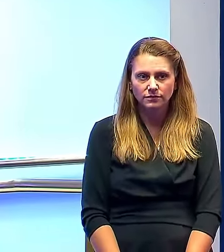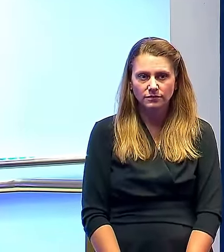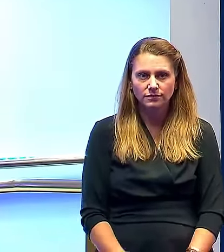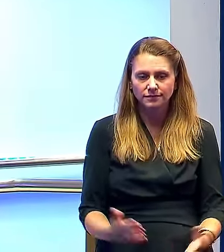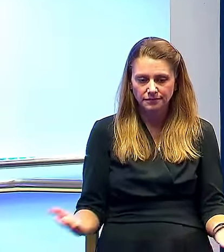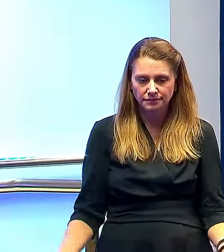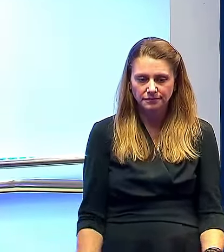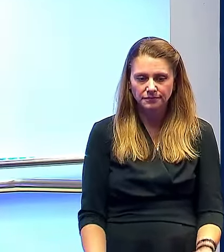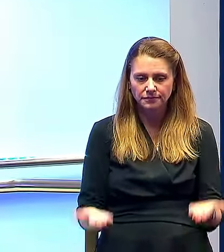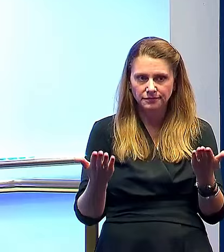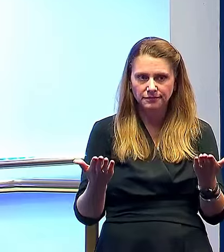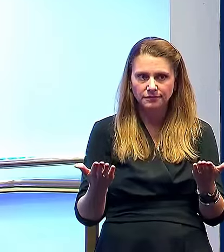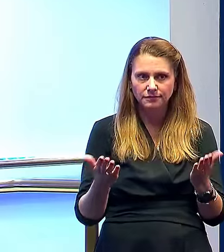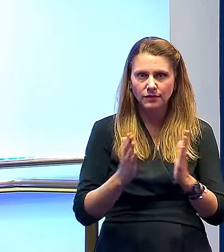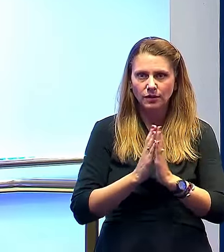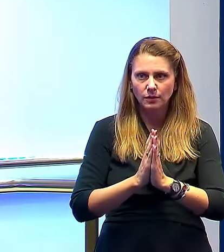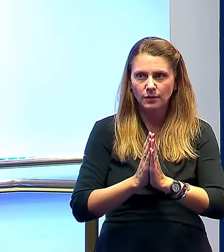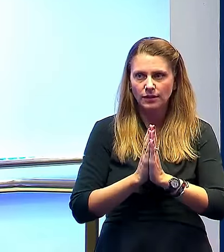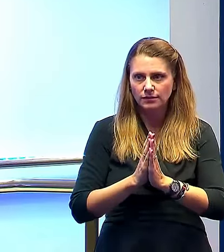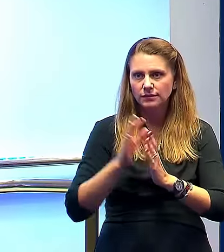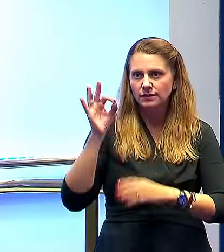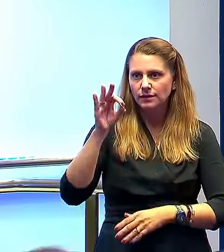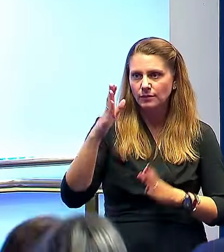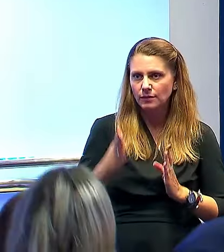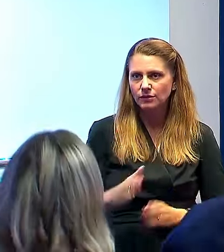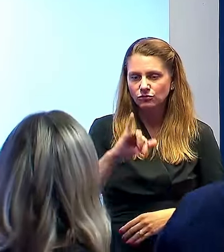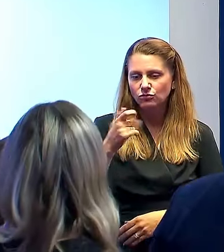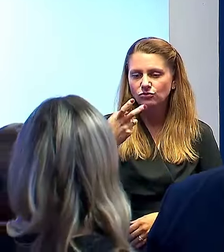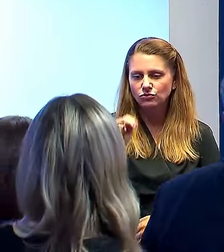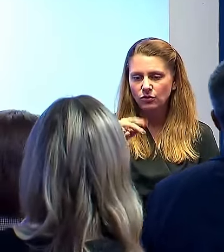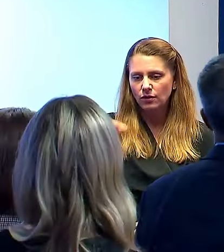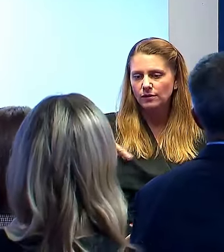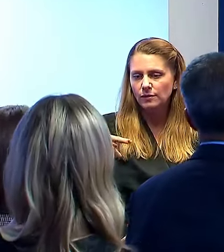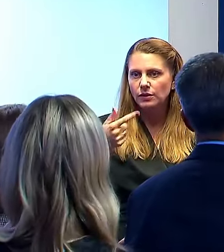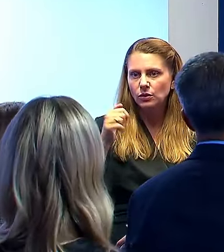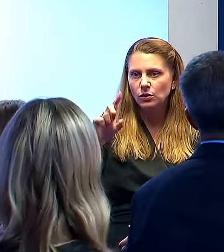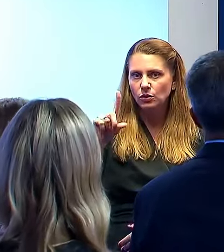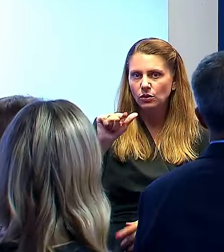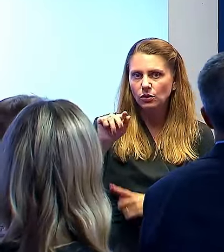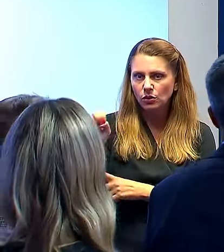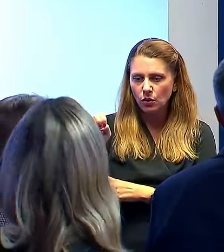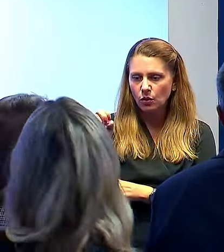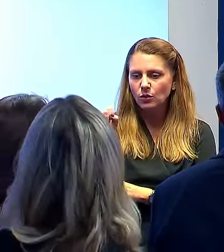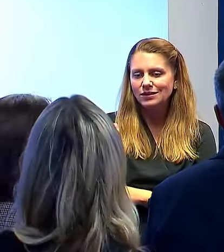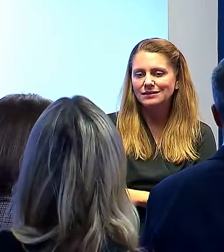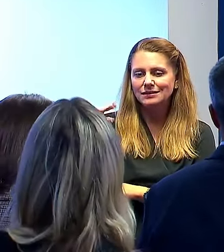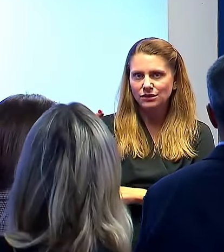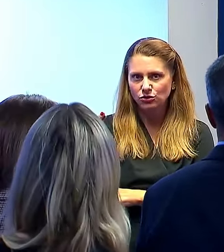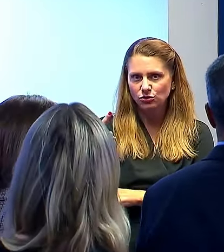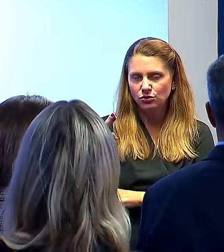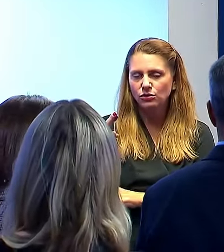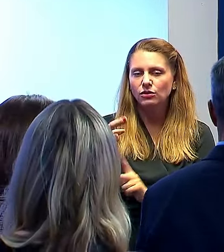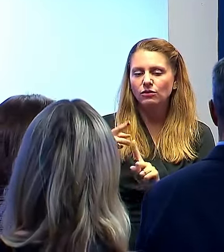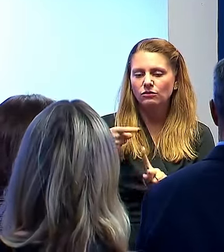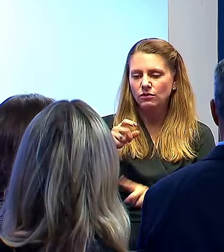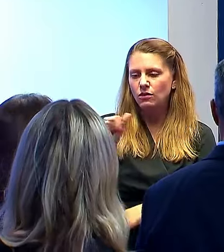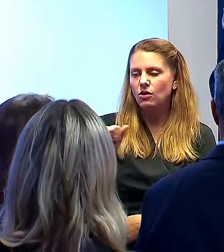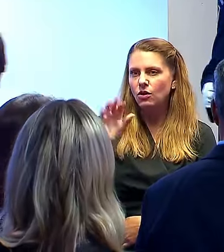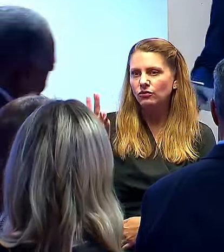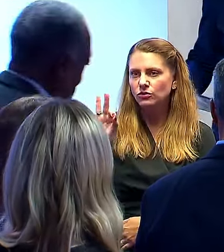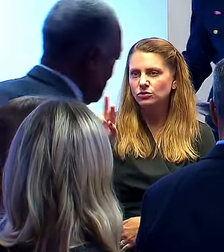Please stand for the blessing by Pastor John P. Goodlow, Sr. of the Armed Forces Retirement Home in Washington, D.C.